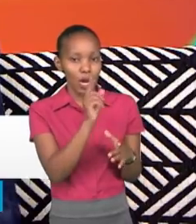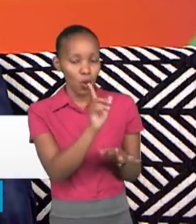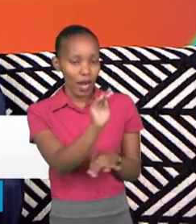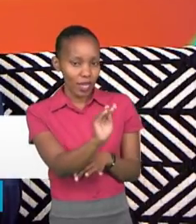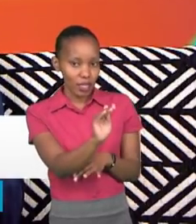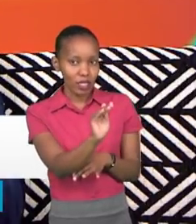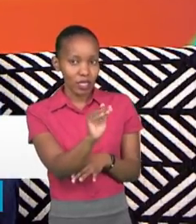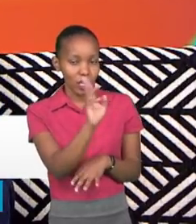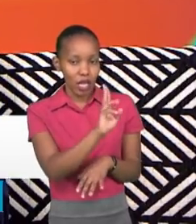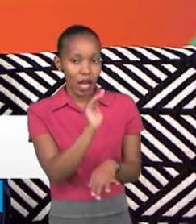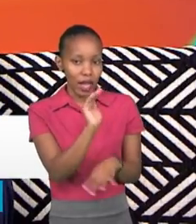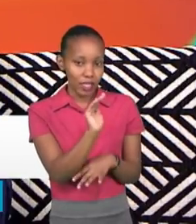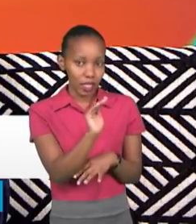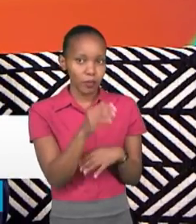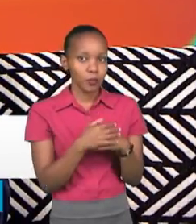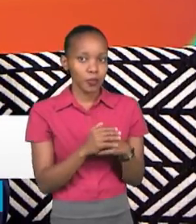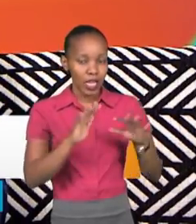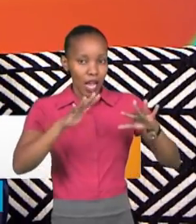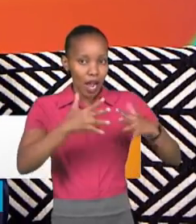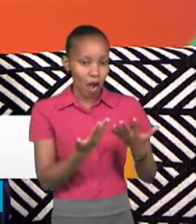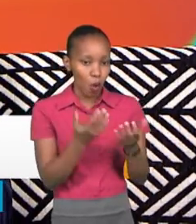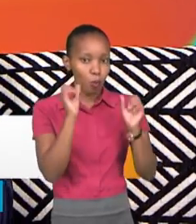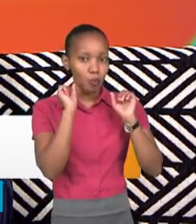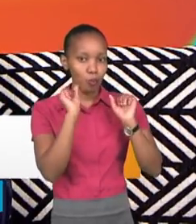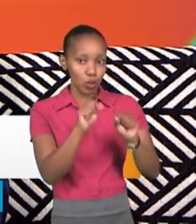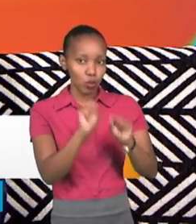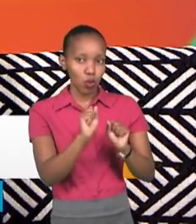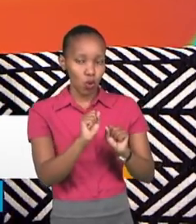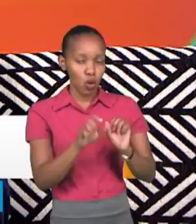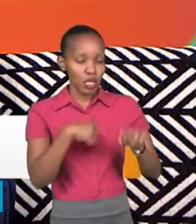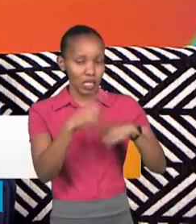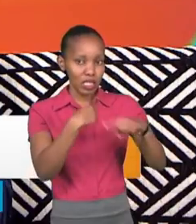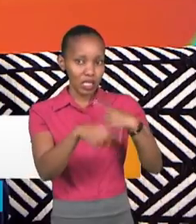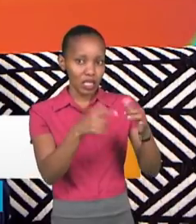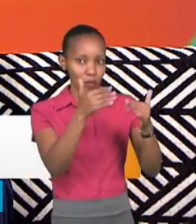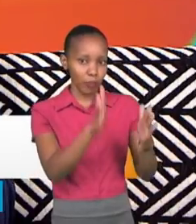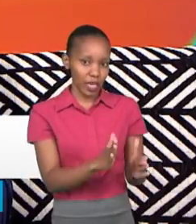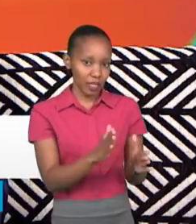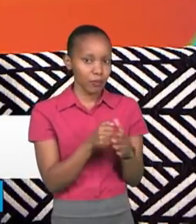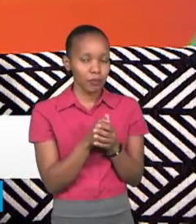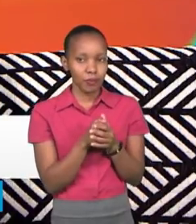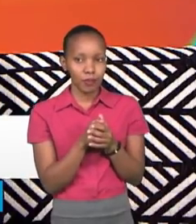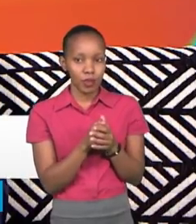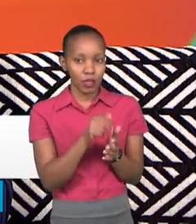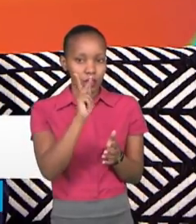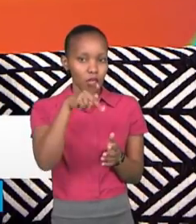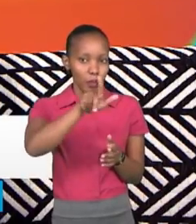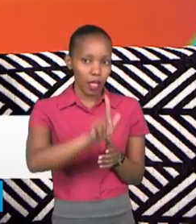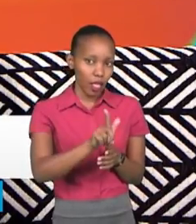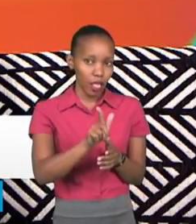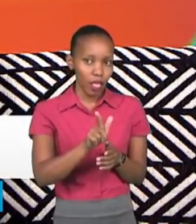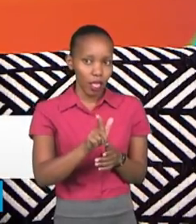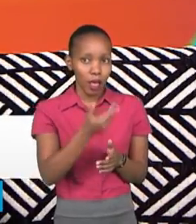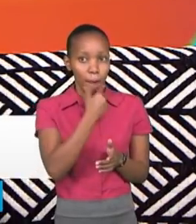asks you, is asking actually, that how will you be able to sustain the players in KPL? Will Ricardo still